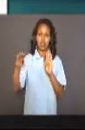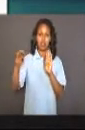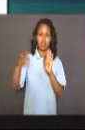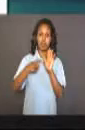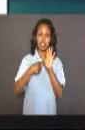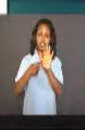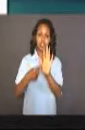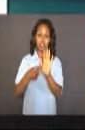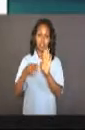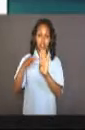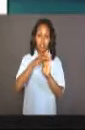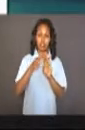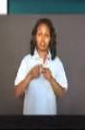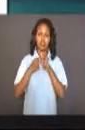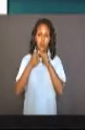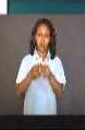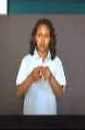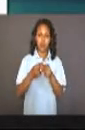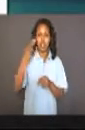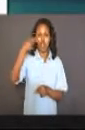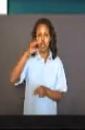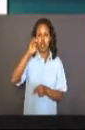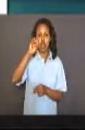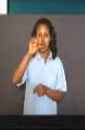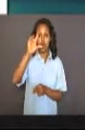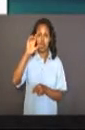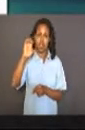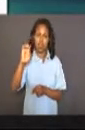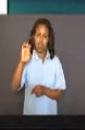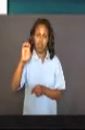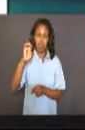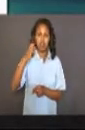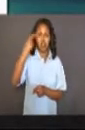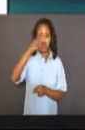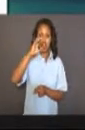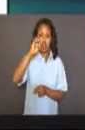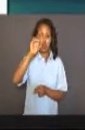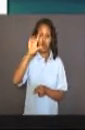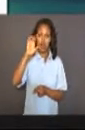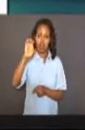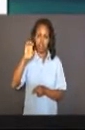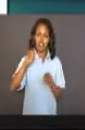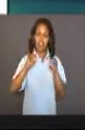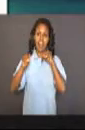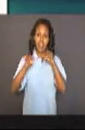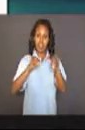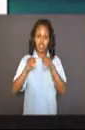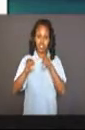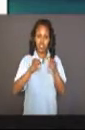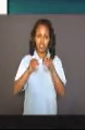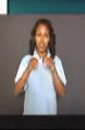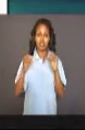represented by something called a hole. A hole acts as